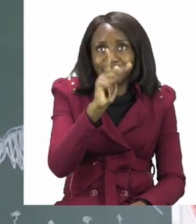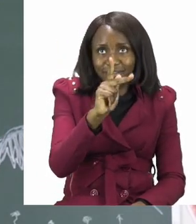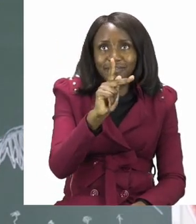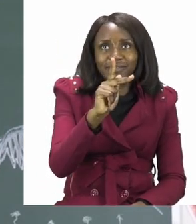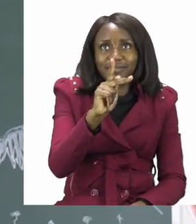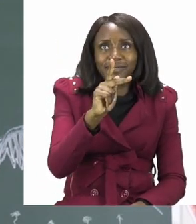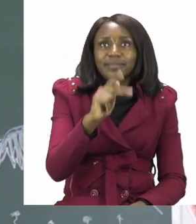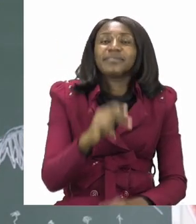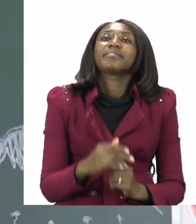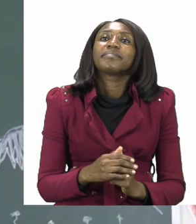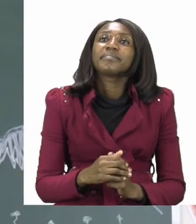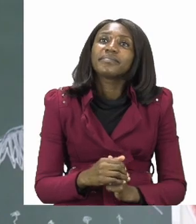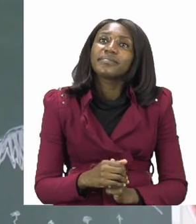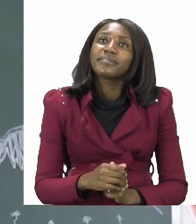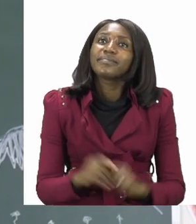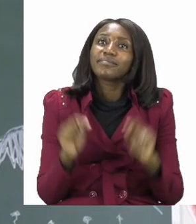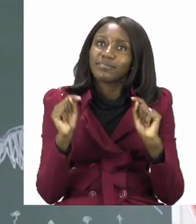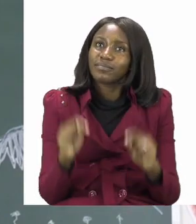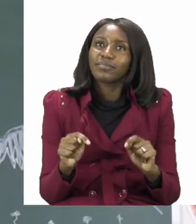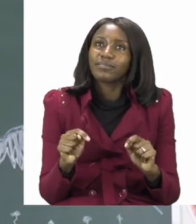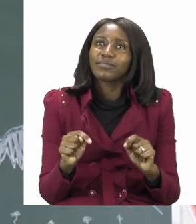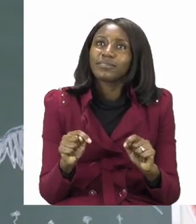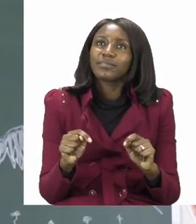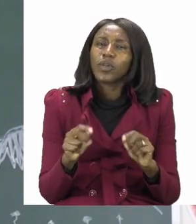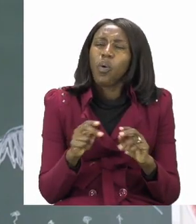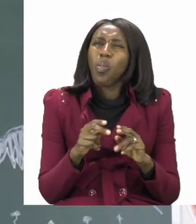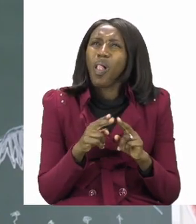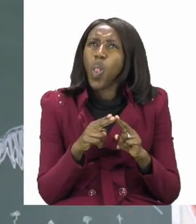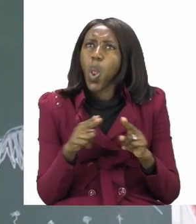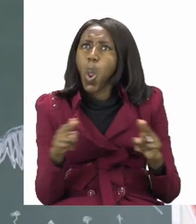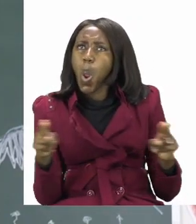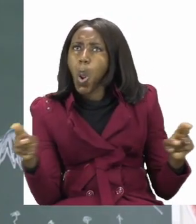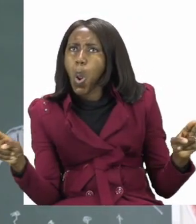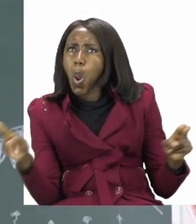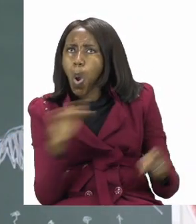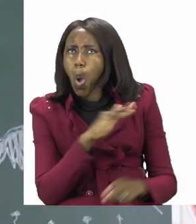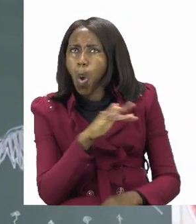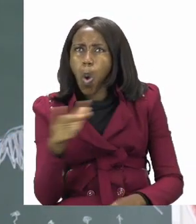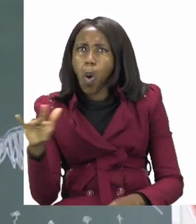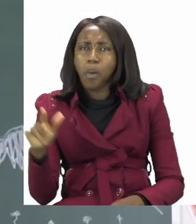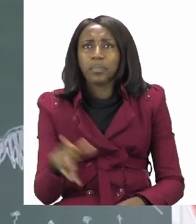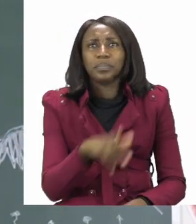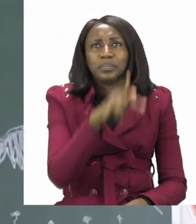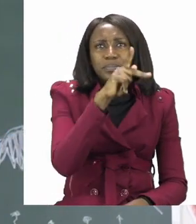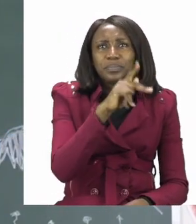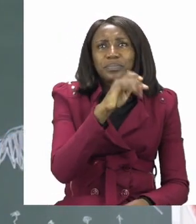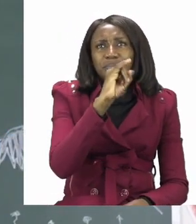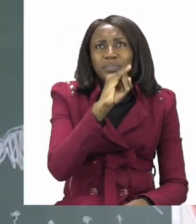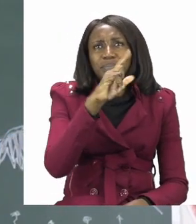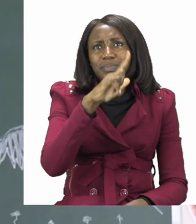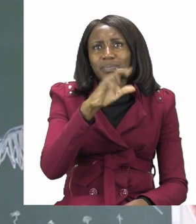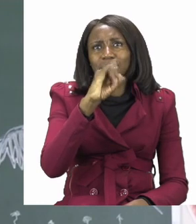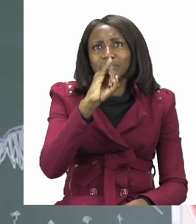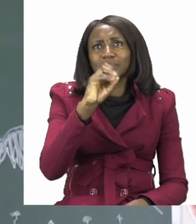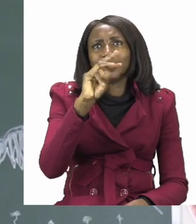k. Then we have a long word here. This word is